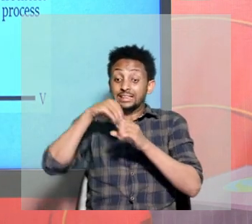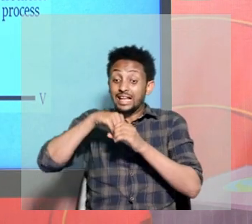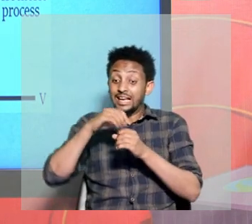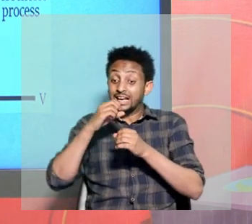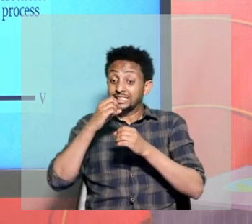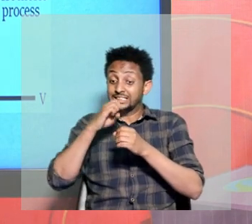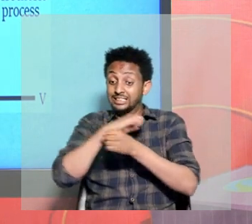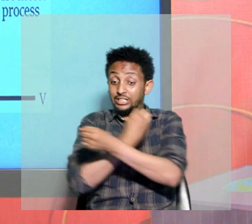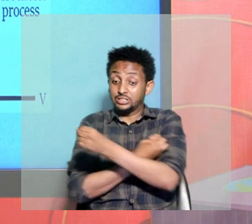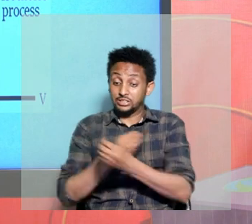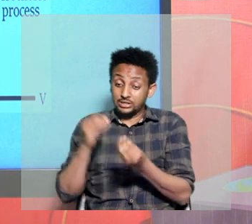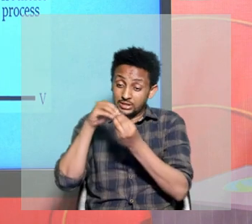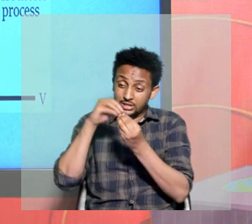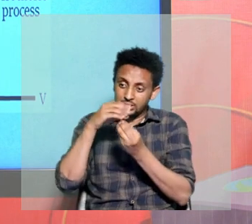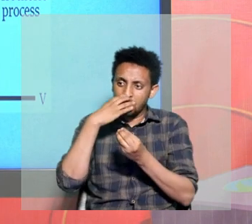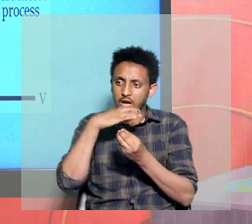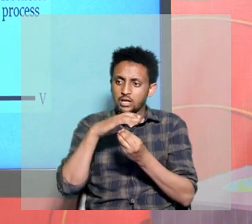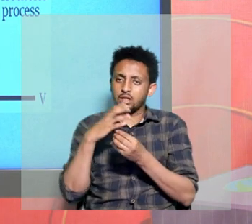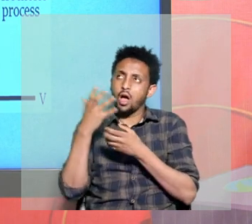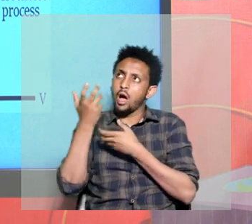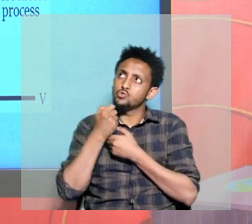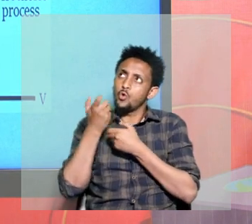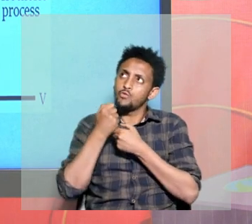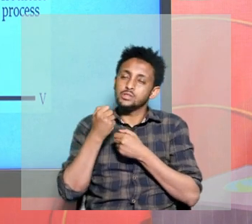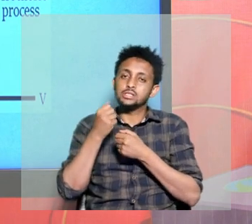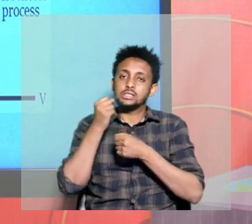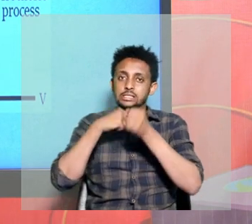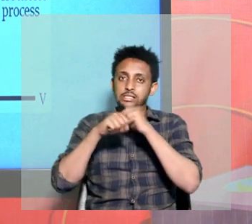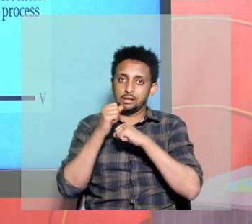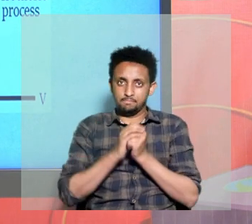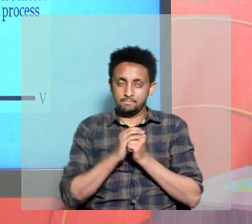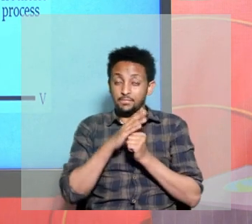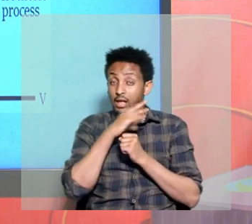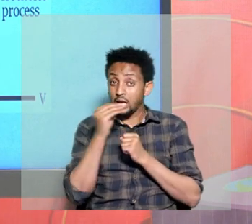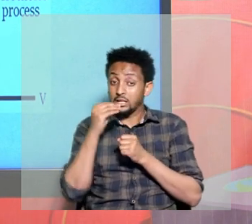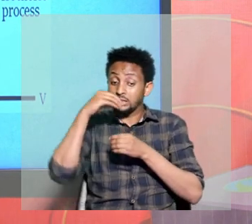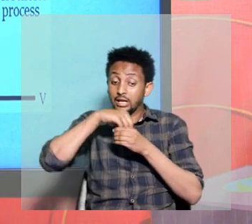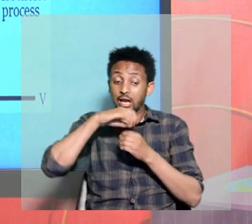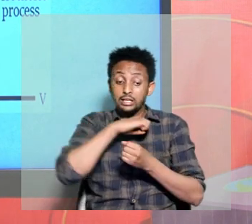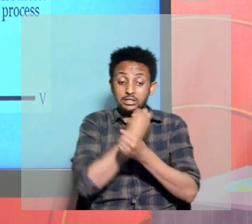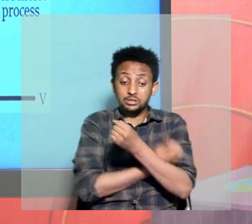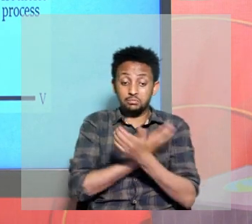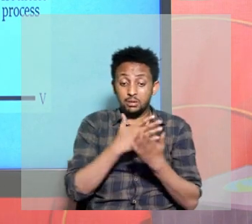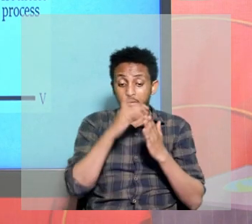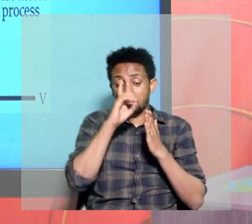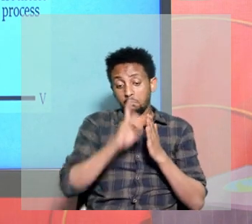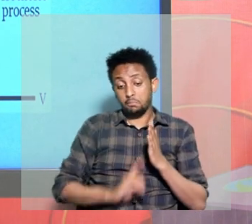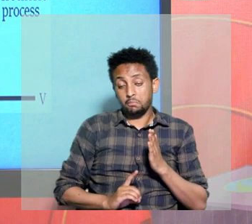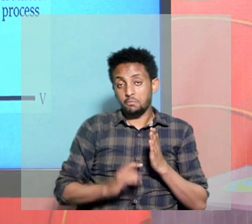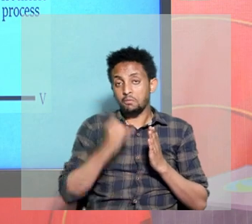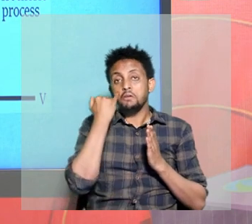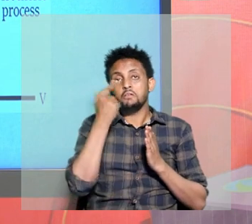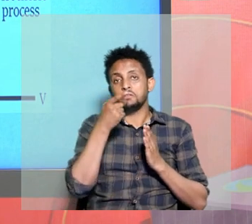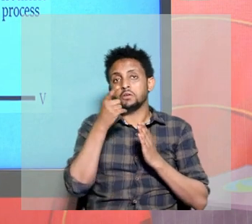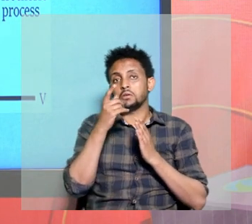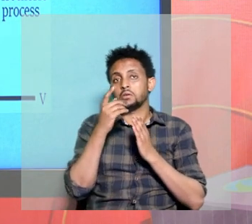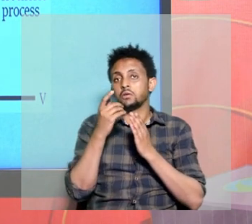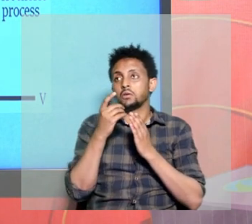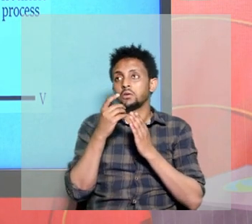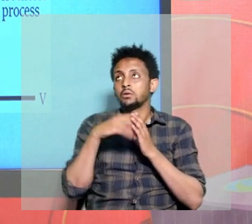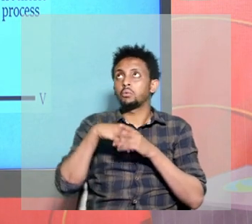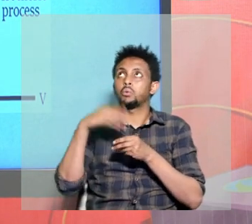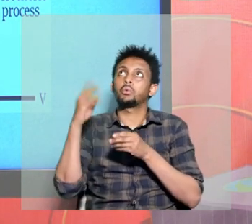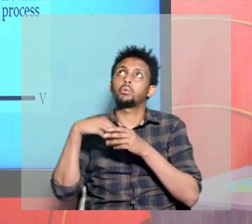energy increases when heat is absorbed by the system. And the internal energy might be decreased if it releases